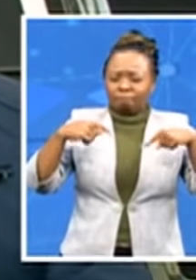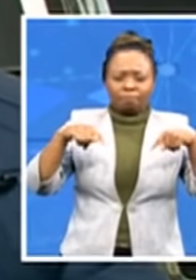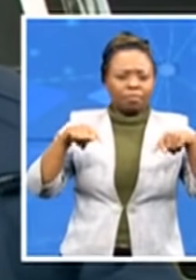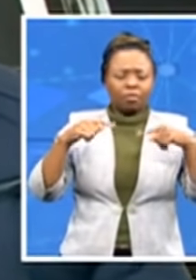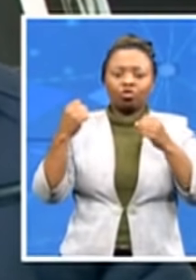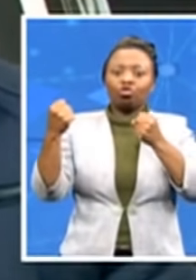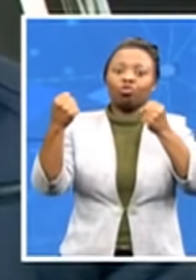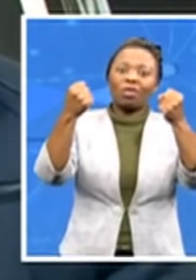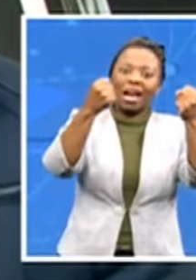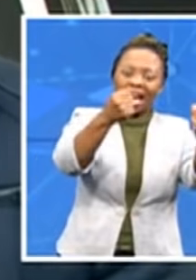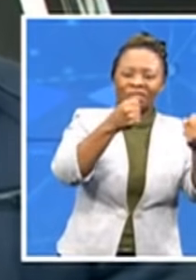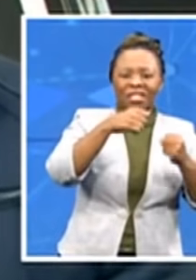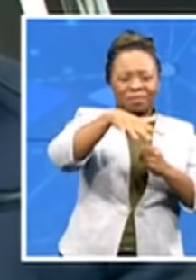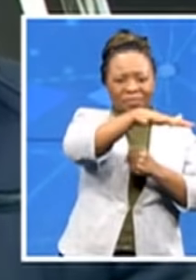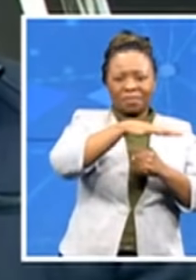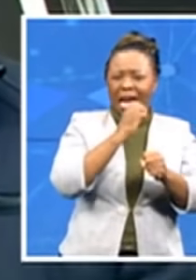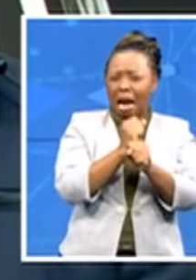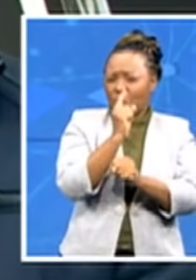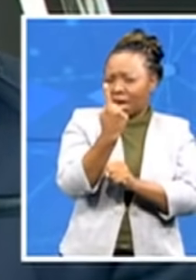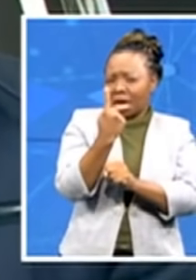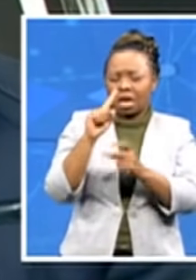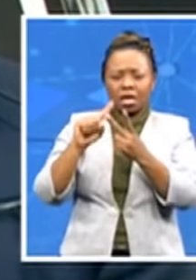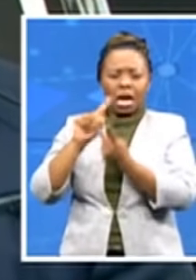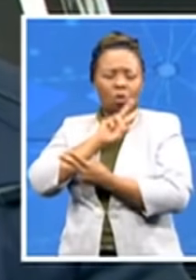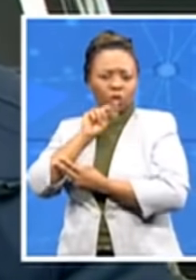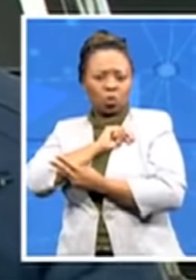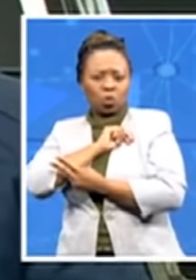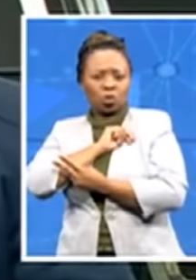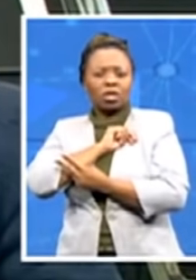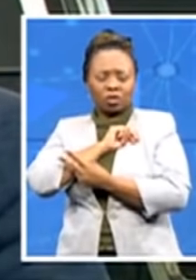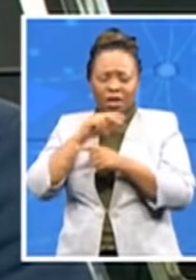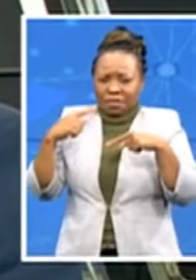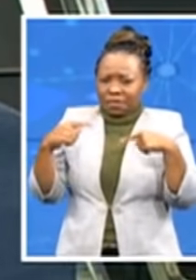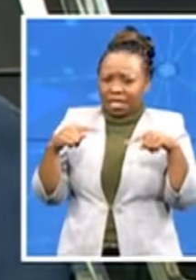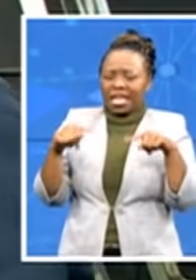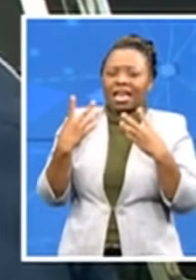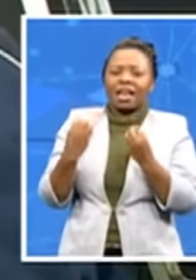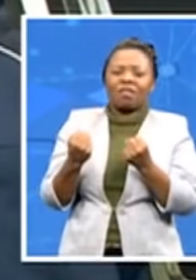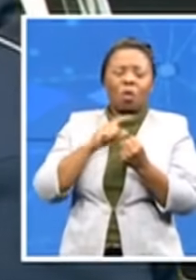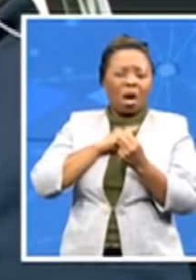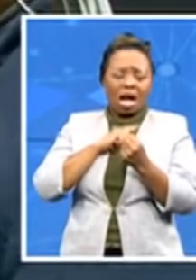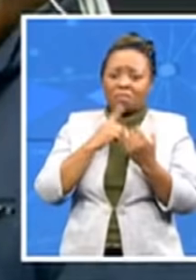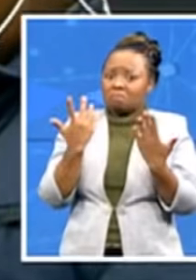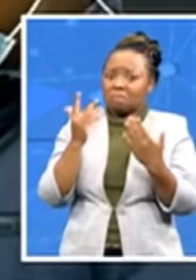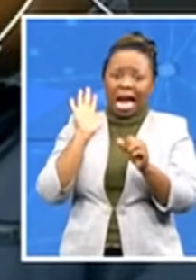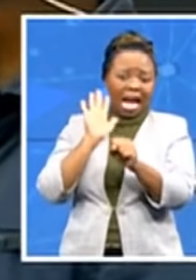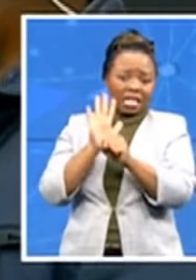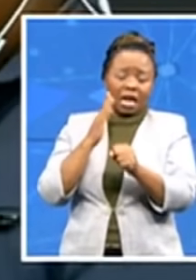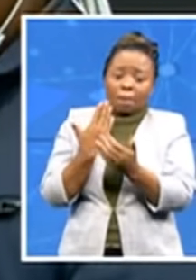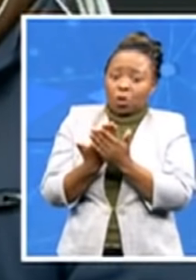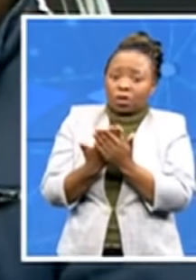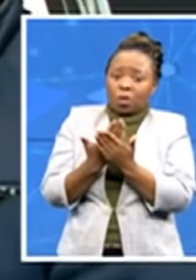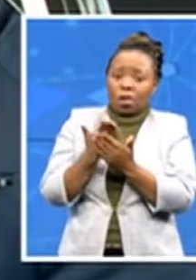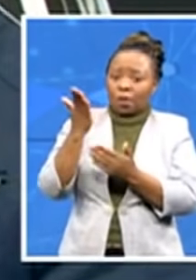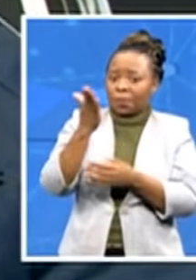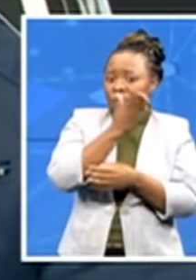and KwaZulu-Natal, fearing that they could be attacked over there. And now this